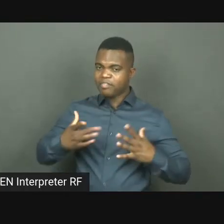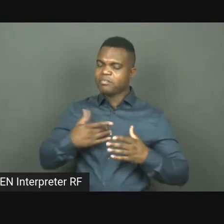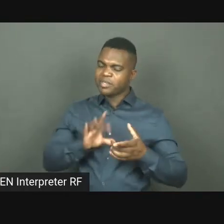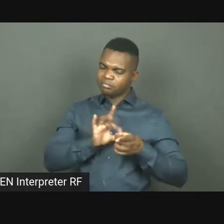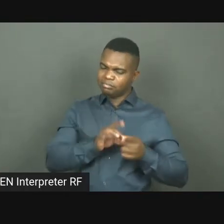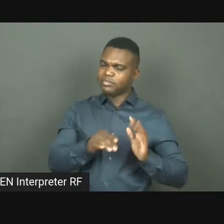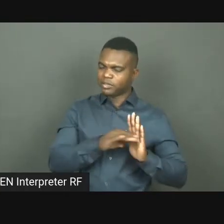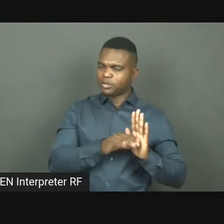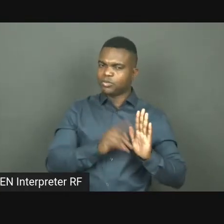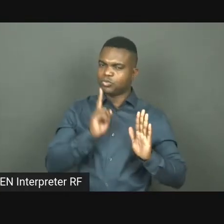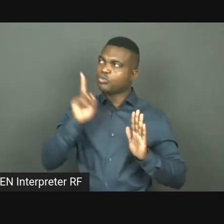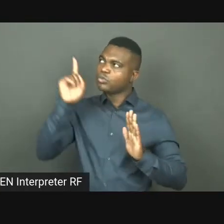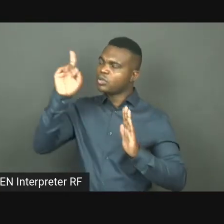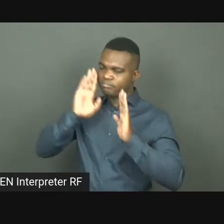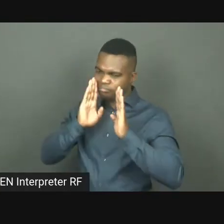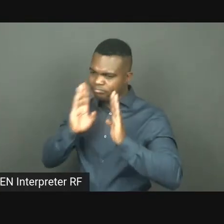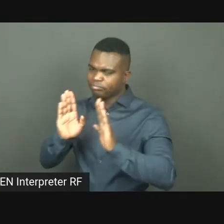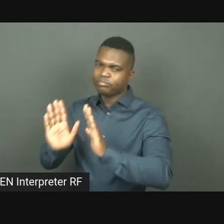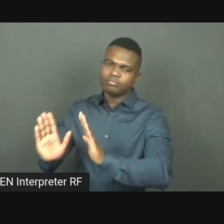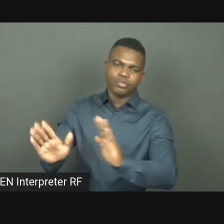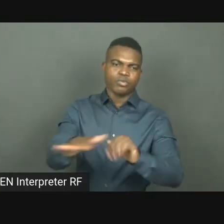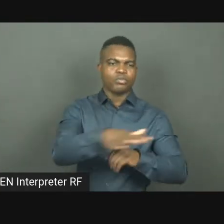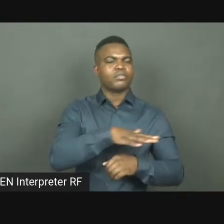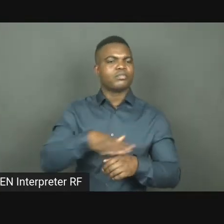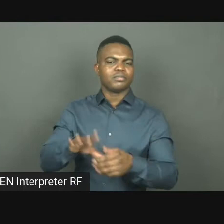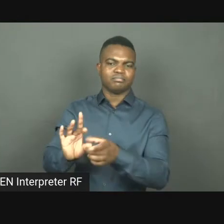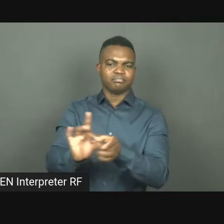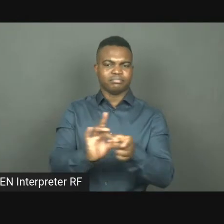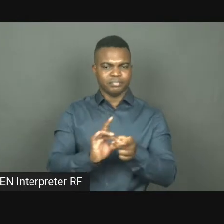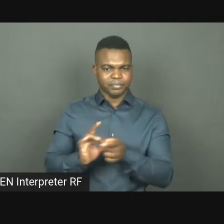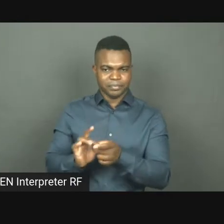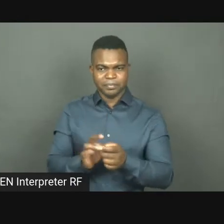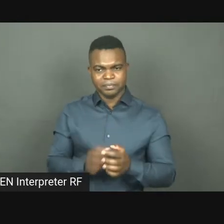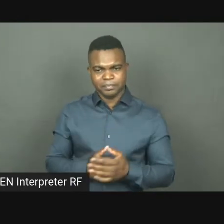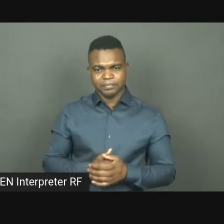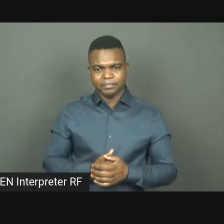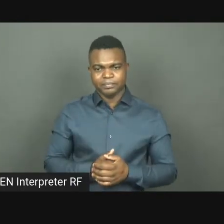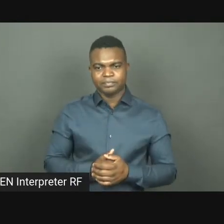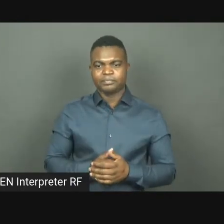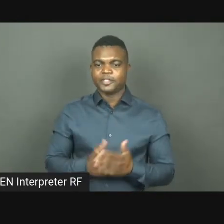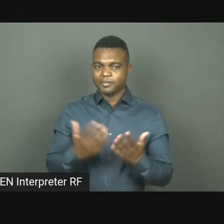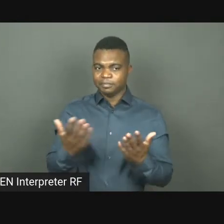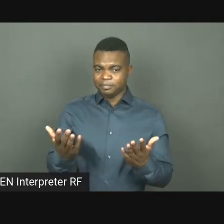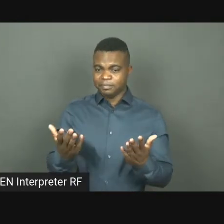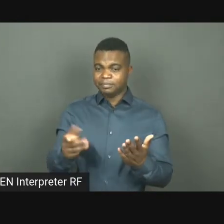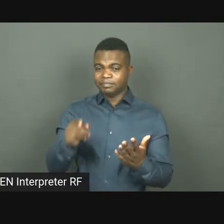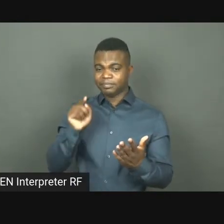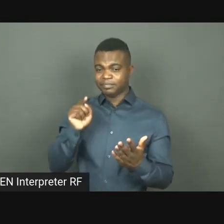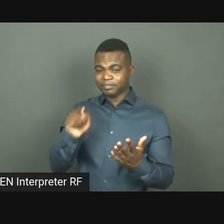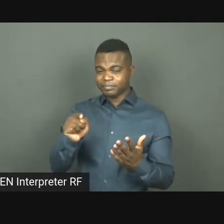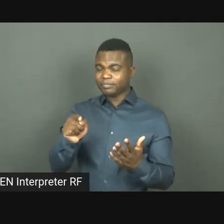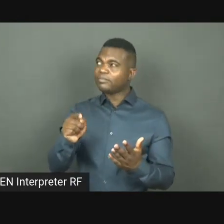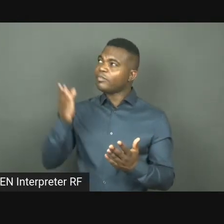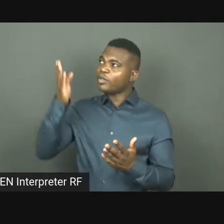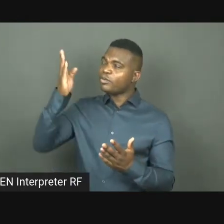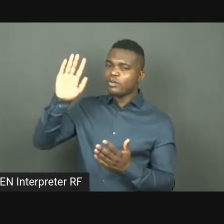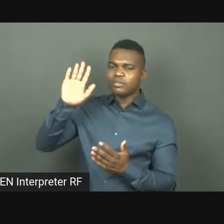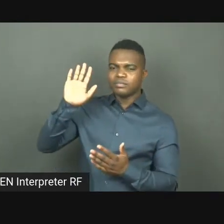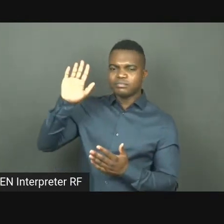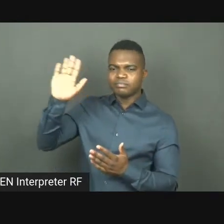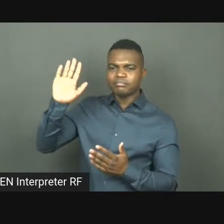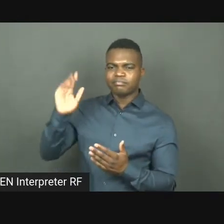dismissed as less than fully human, and when we affirm their humanity without demanding that they and